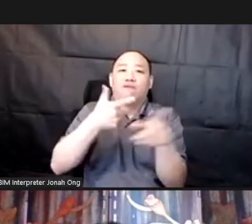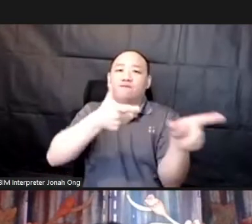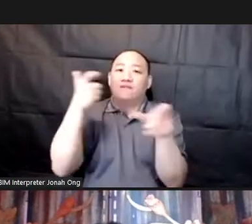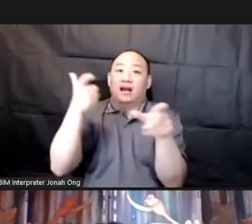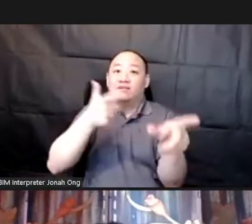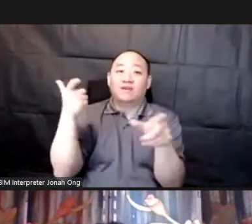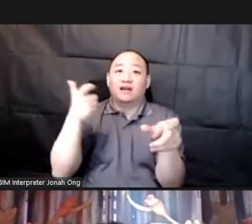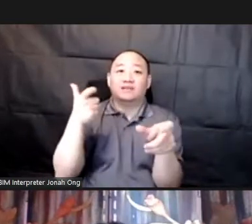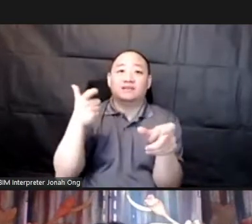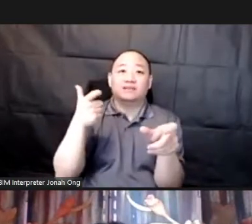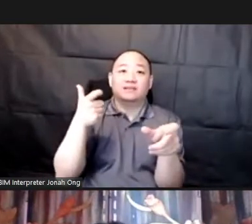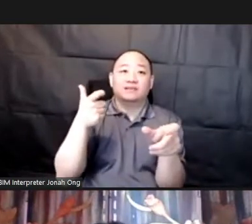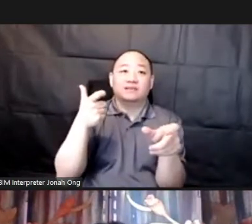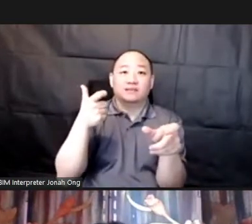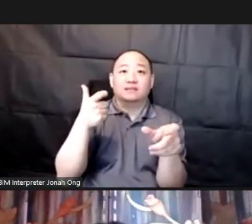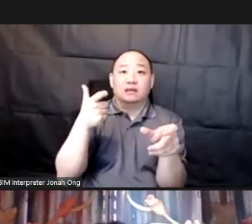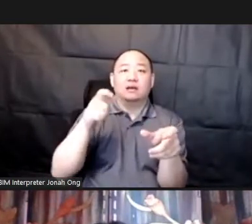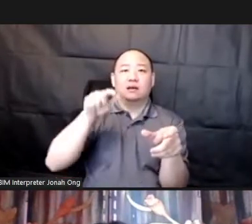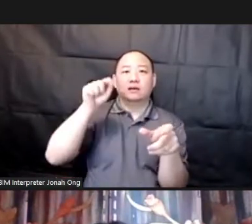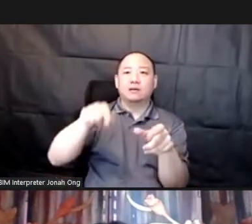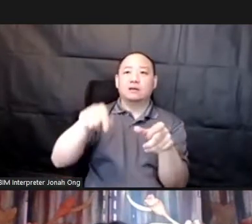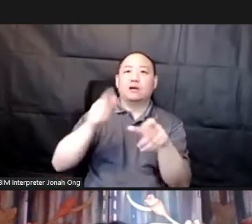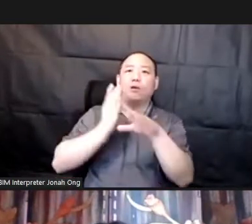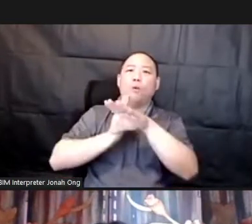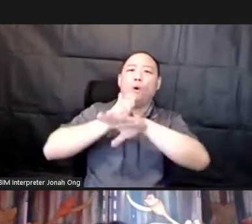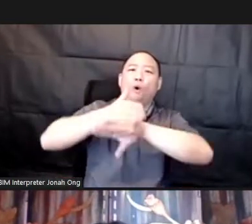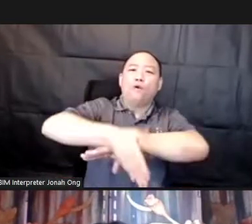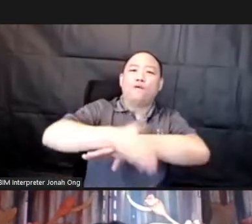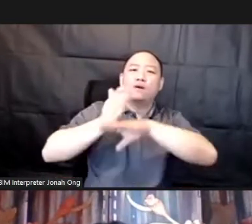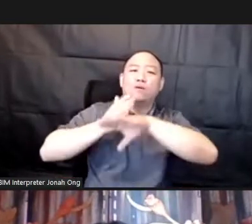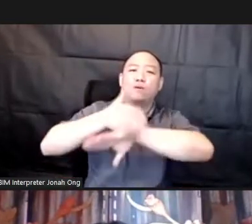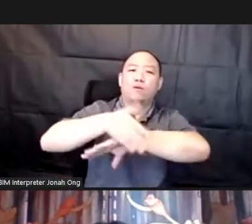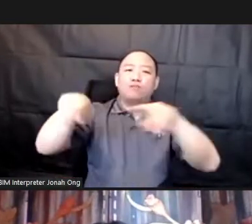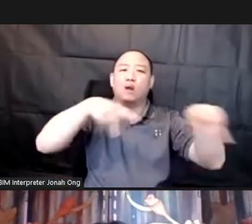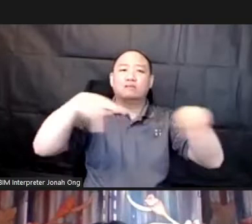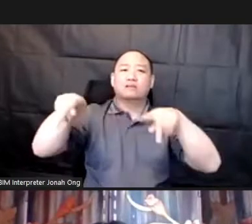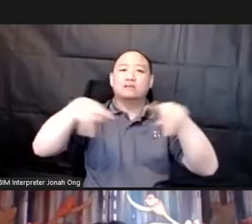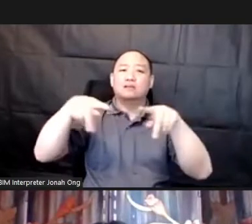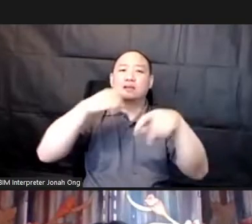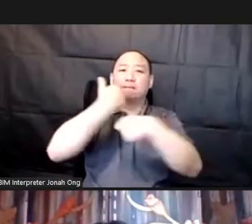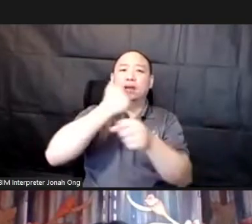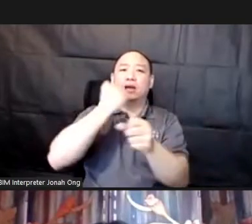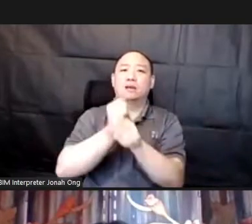to overproduce all these single-use plastic.